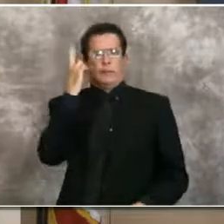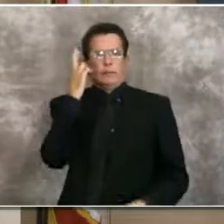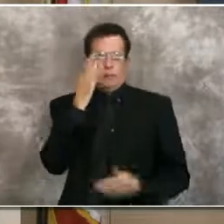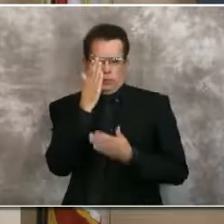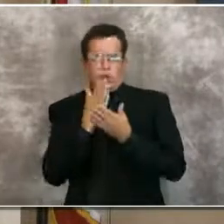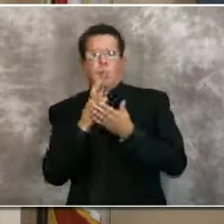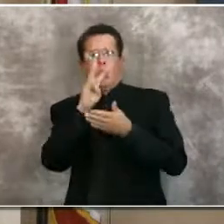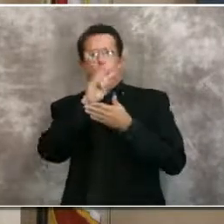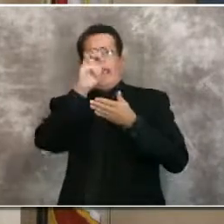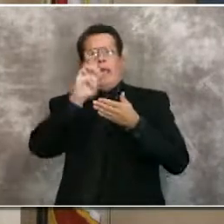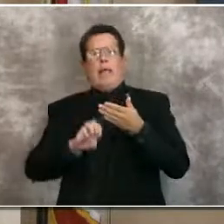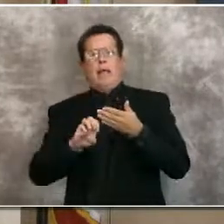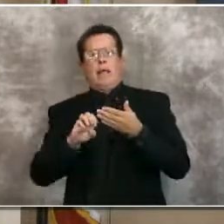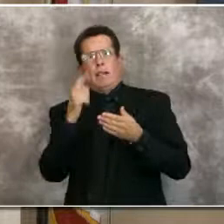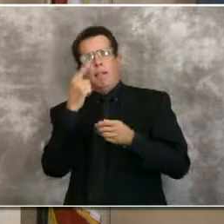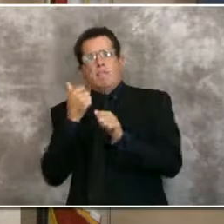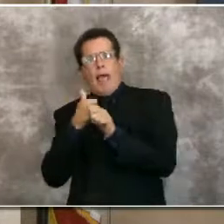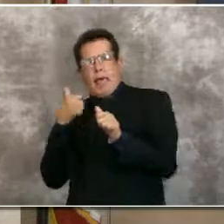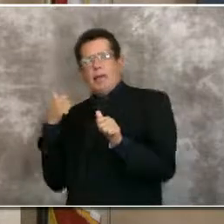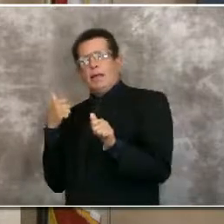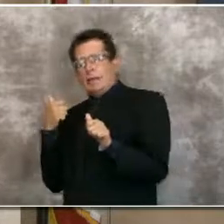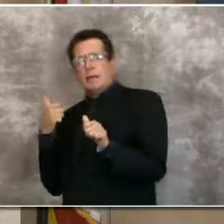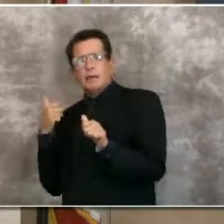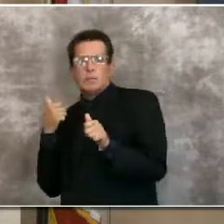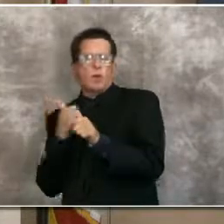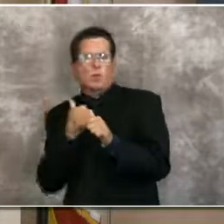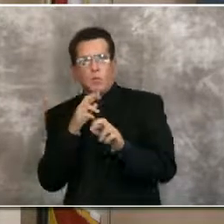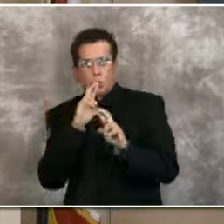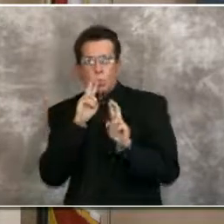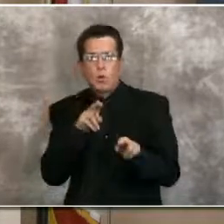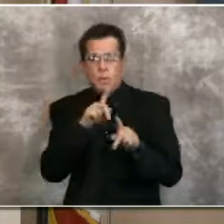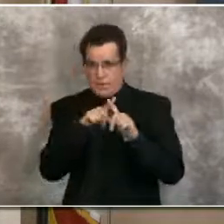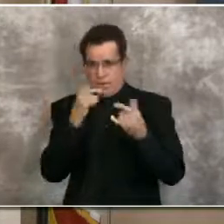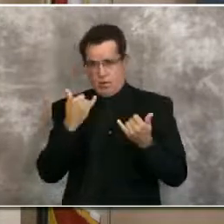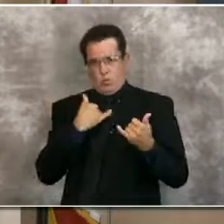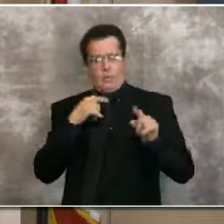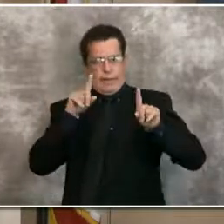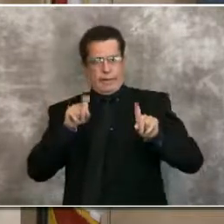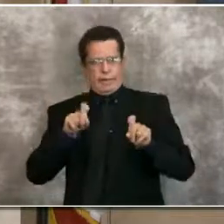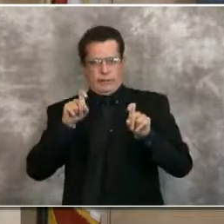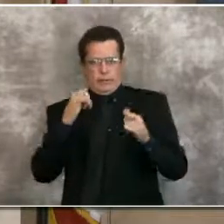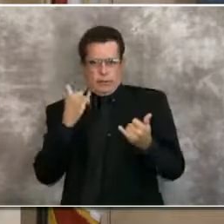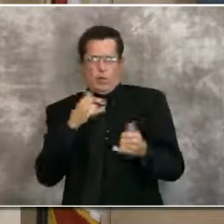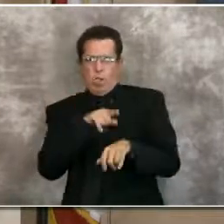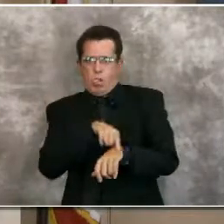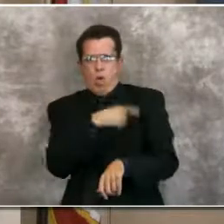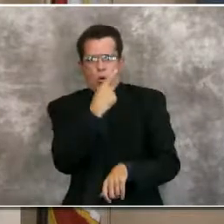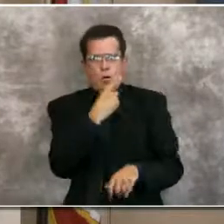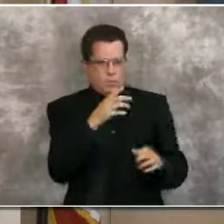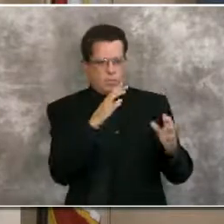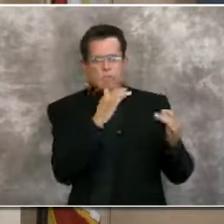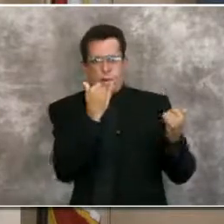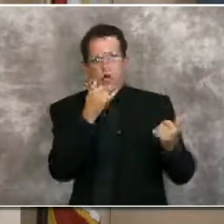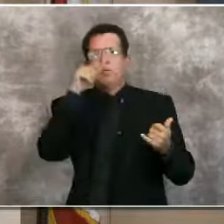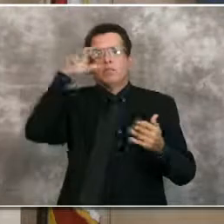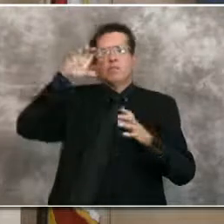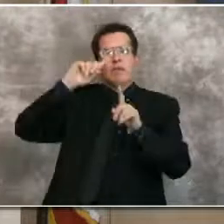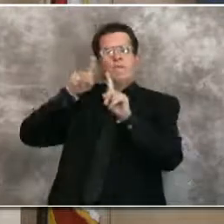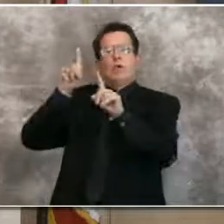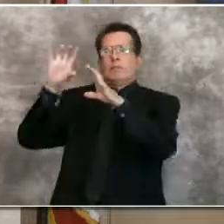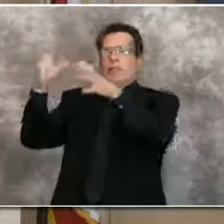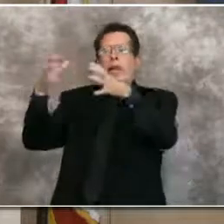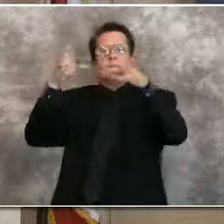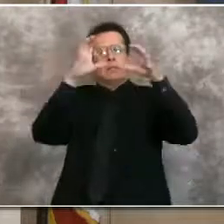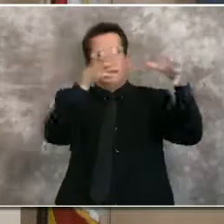Weekends, we'll see a dip and folks coming in. And we've now been testing for long enough in the various sites that